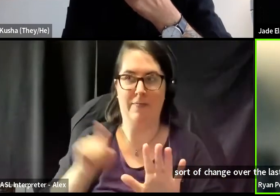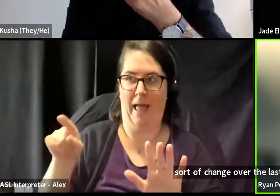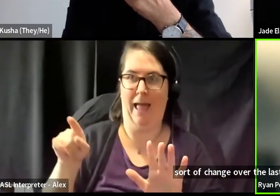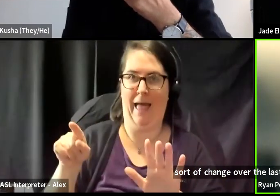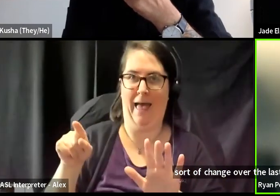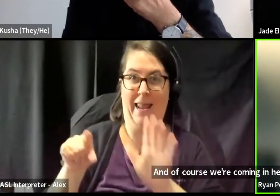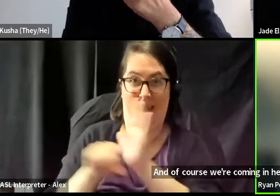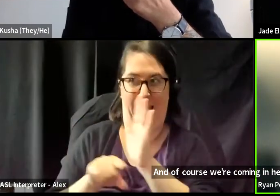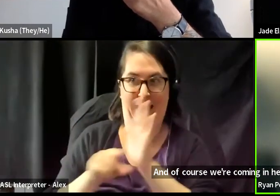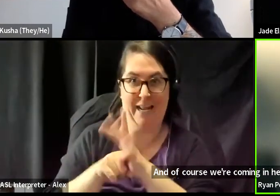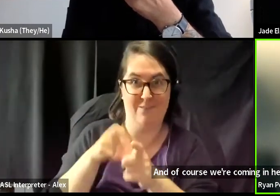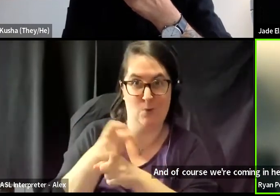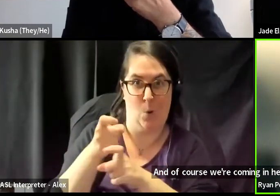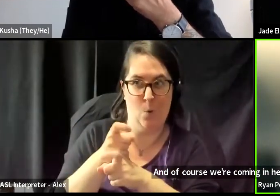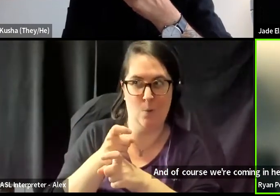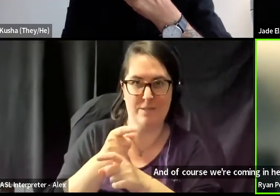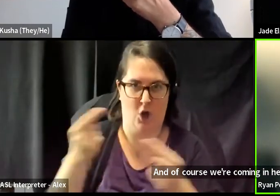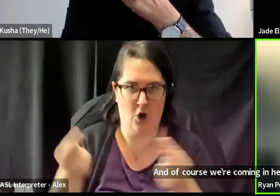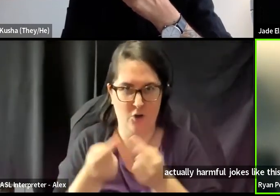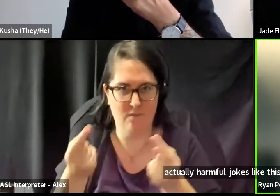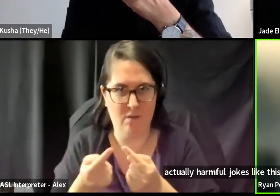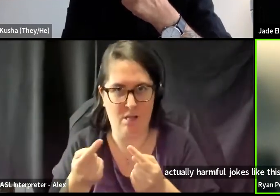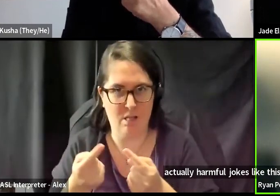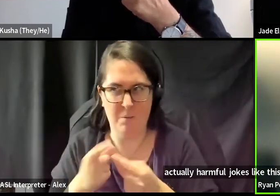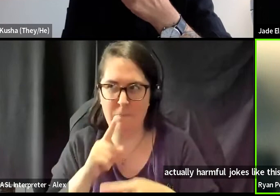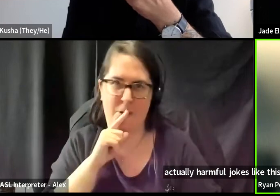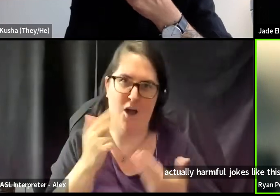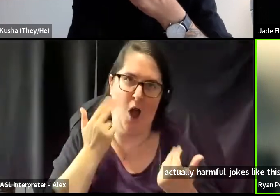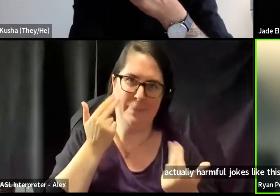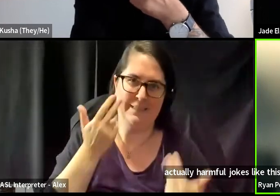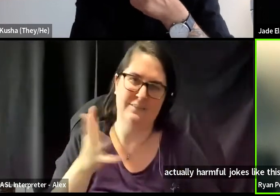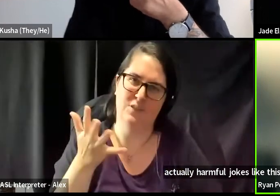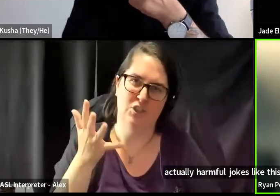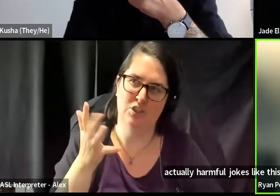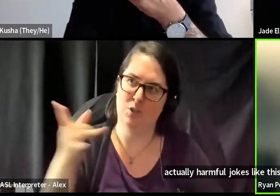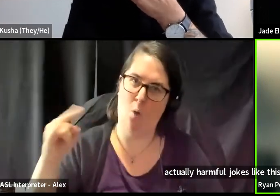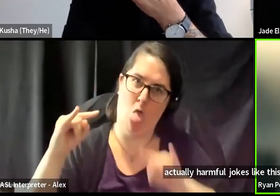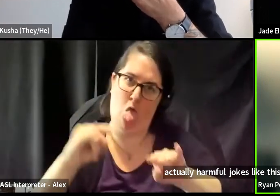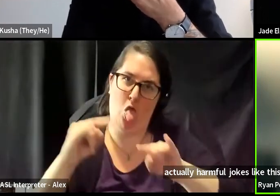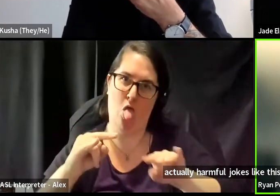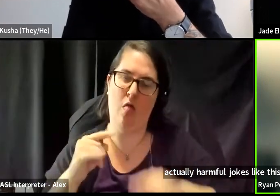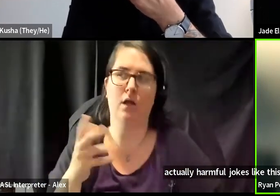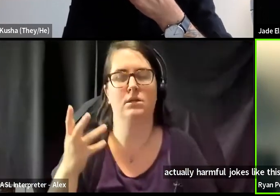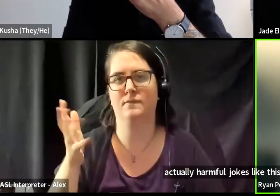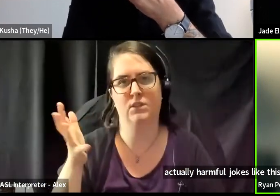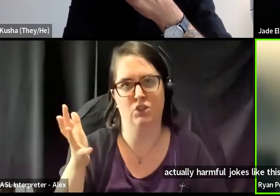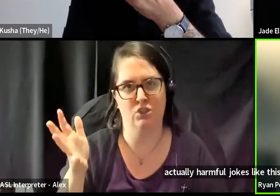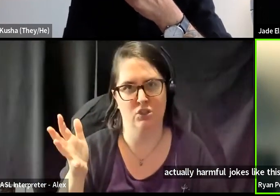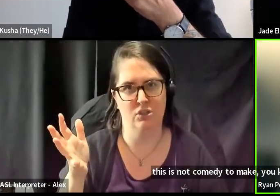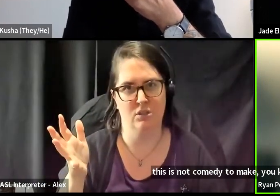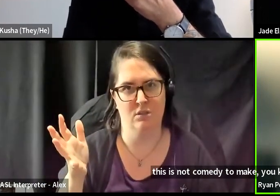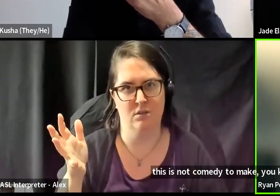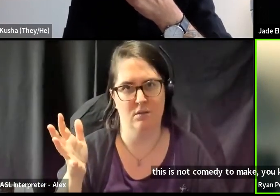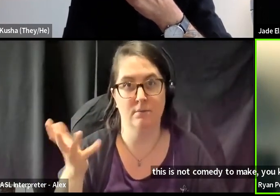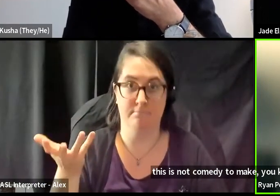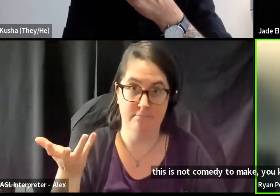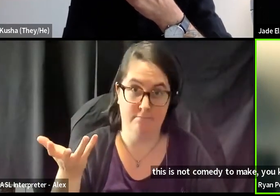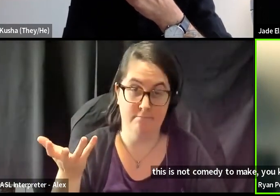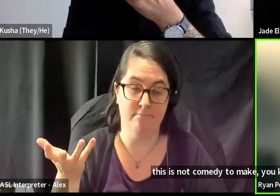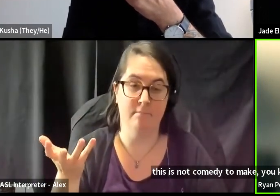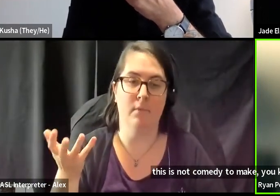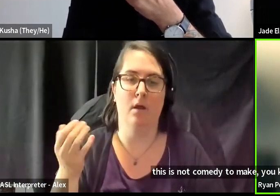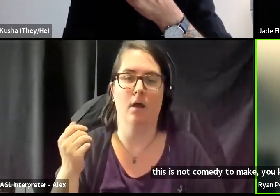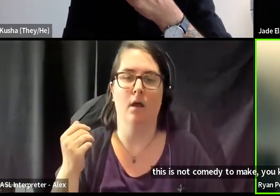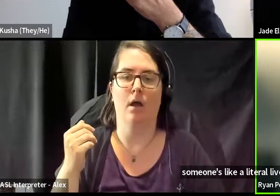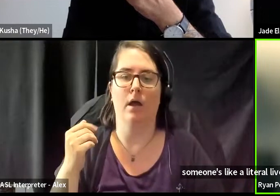aren't jokes. Like, this is not comedy, to make, you know, to poke fun at someone's like literal lived reality, you know? And